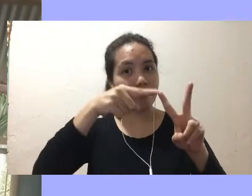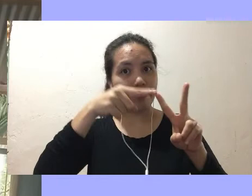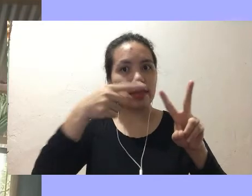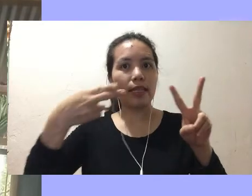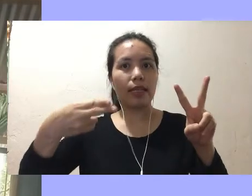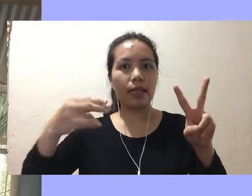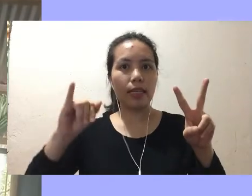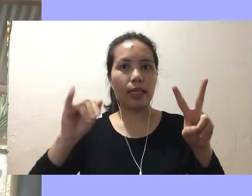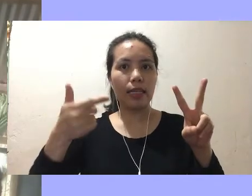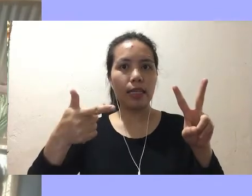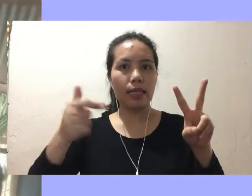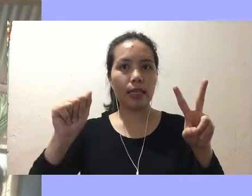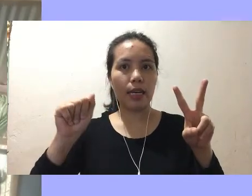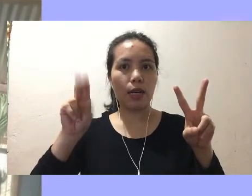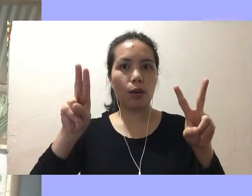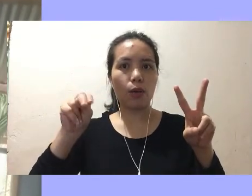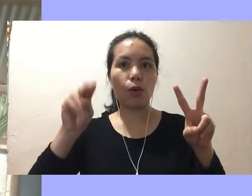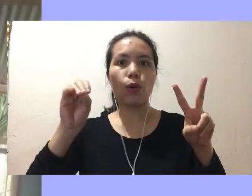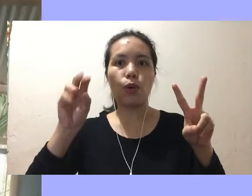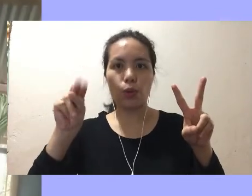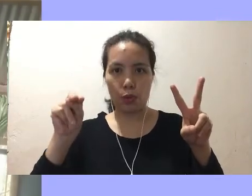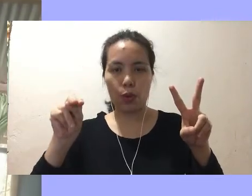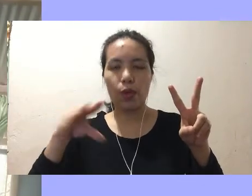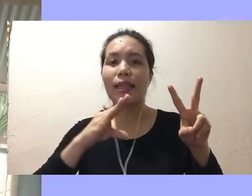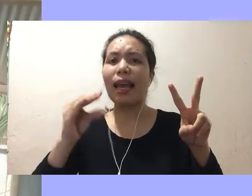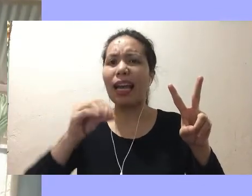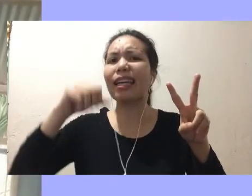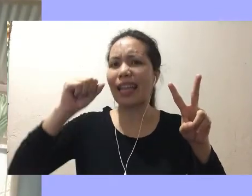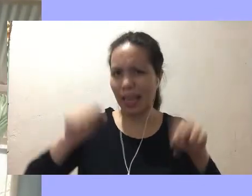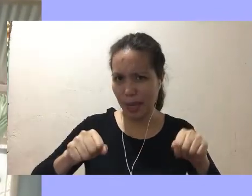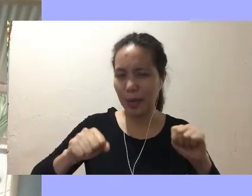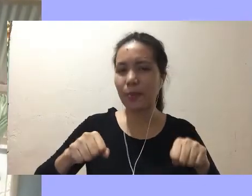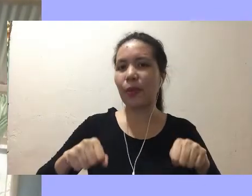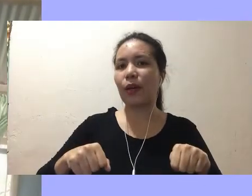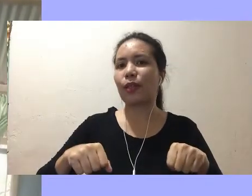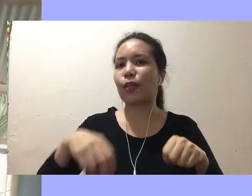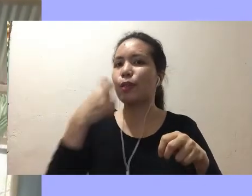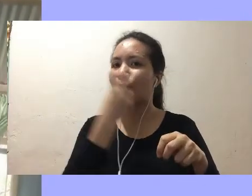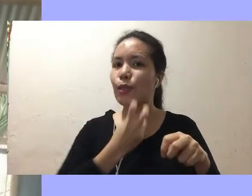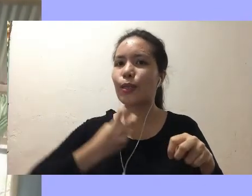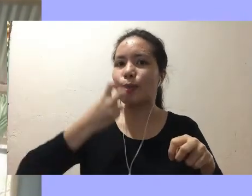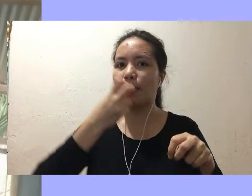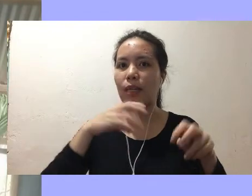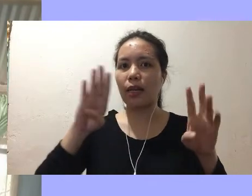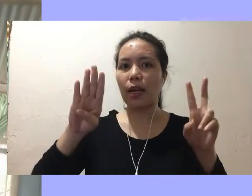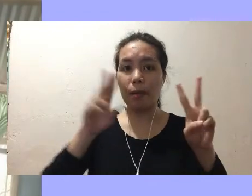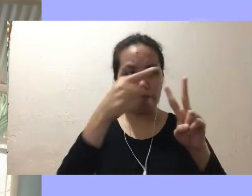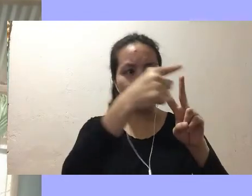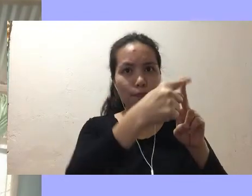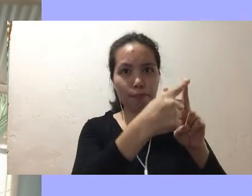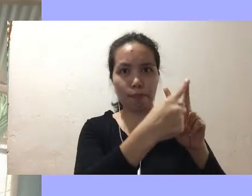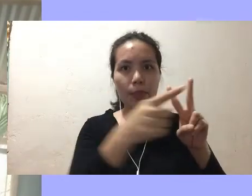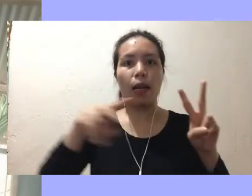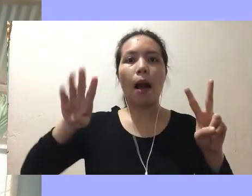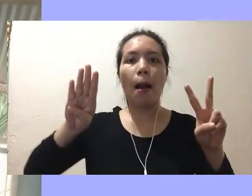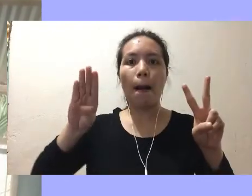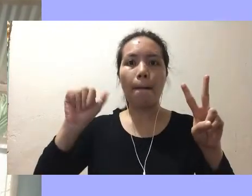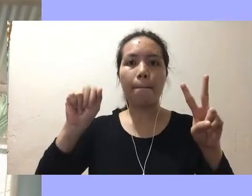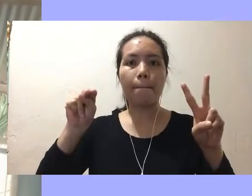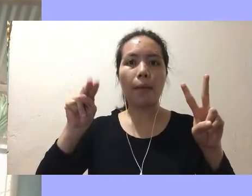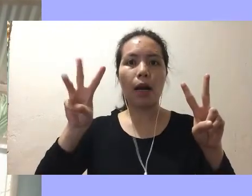Higaonon language or dialect, and I can also speak uh, Banwaon